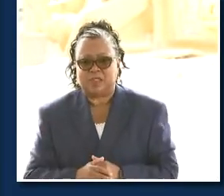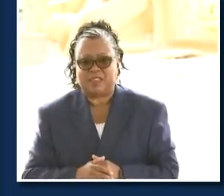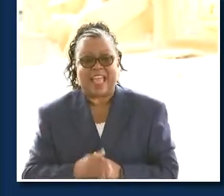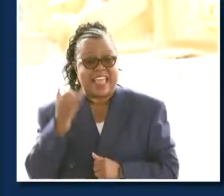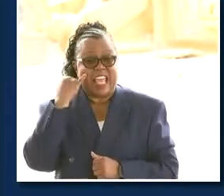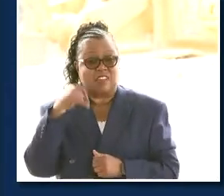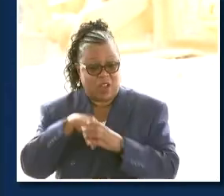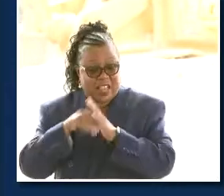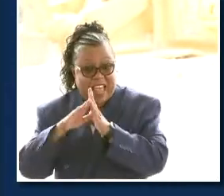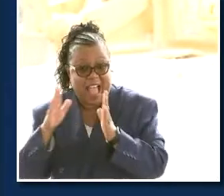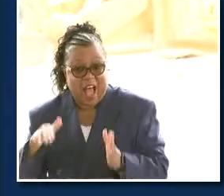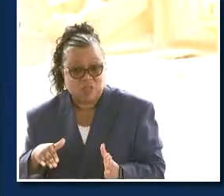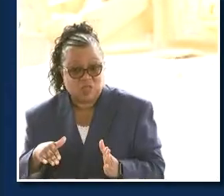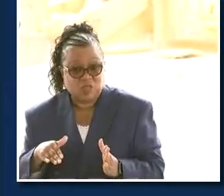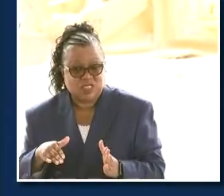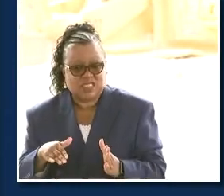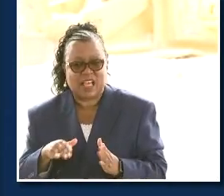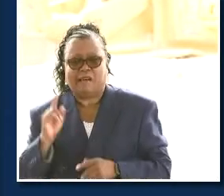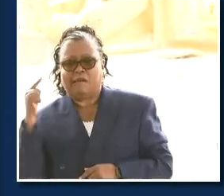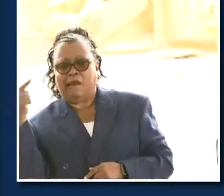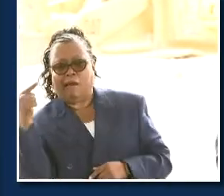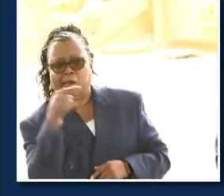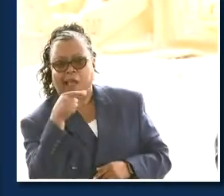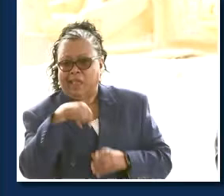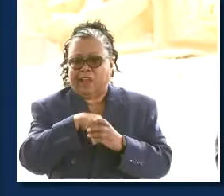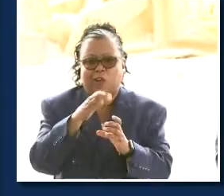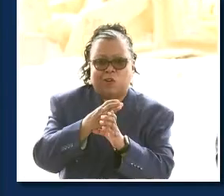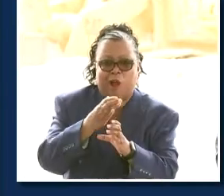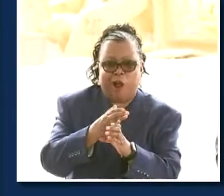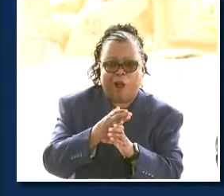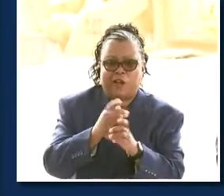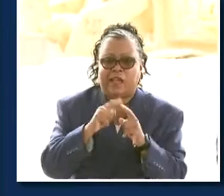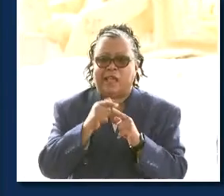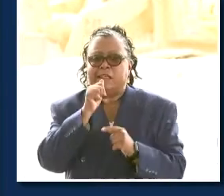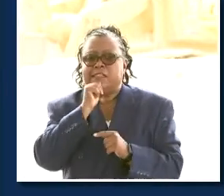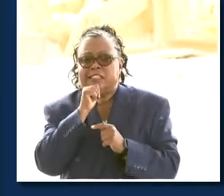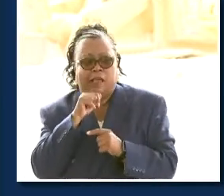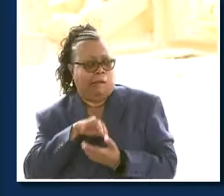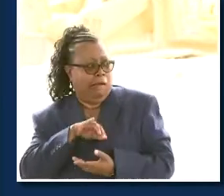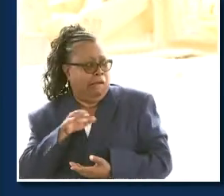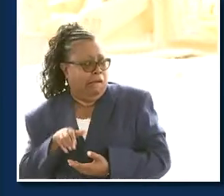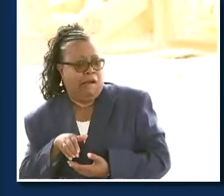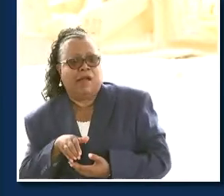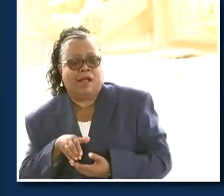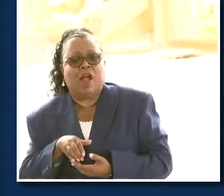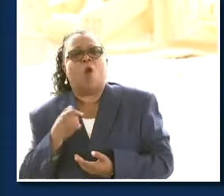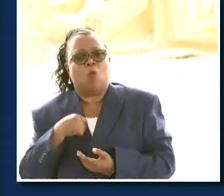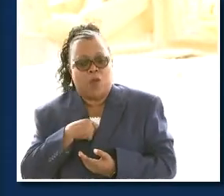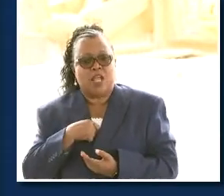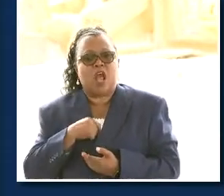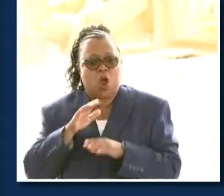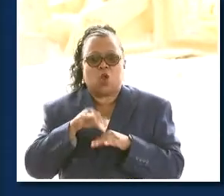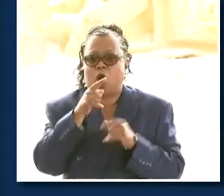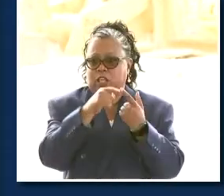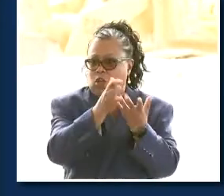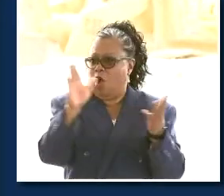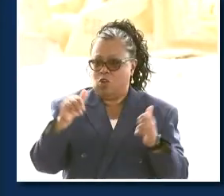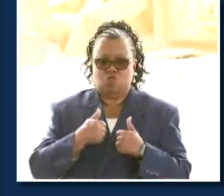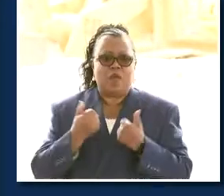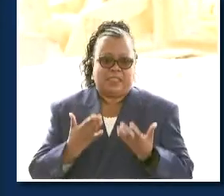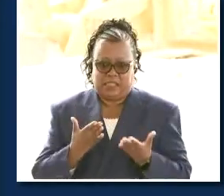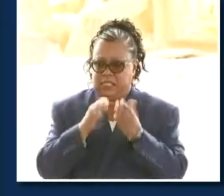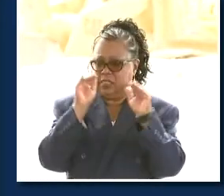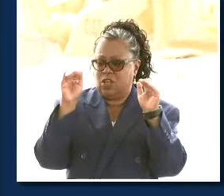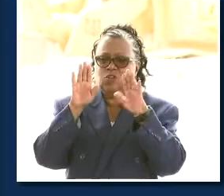If they are in a house, down the block, in a car, in a secret stash, we are calling on our